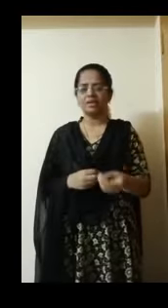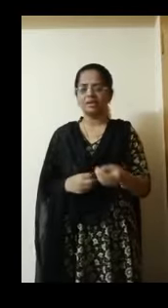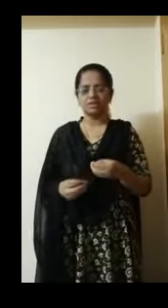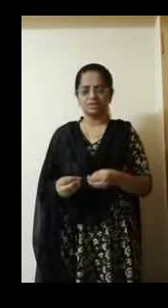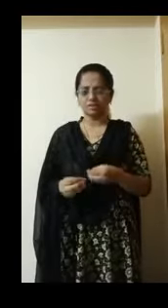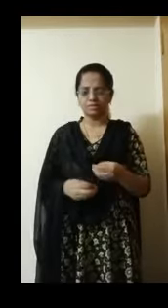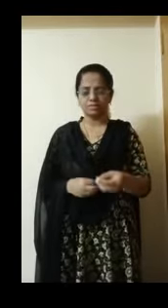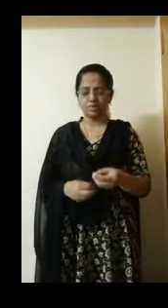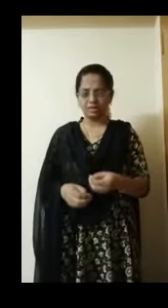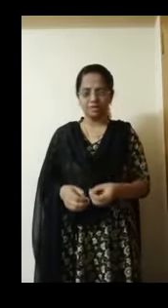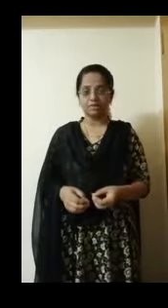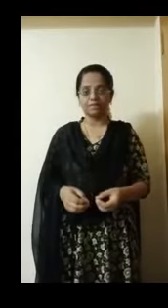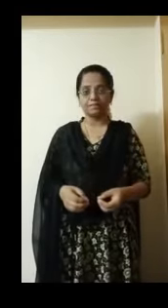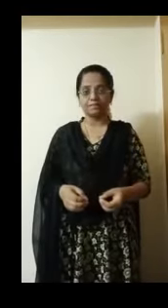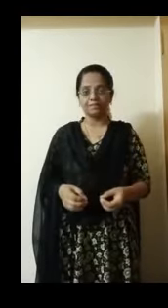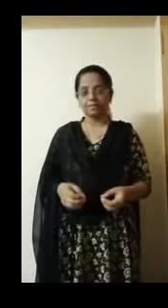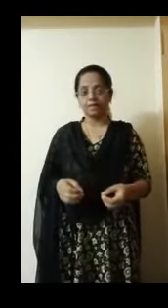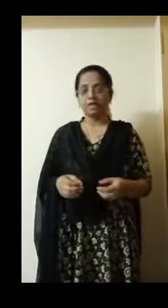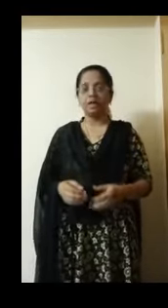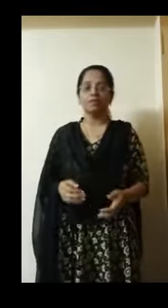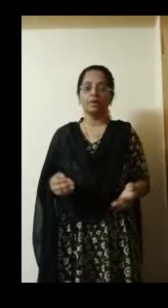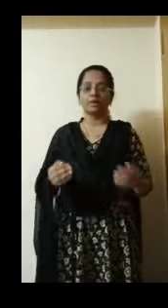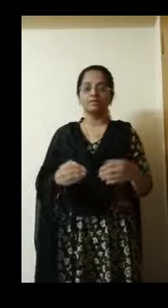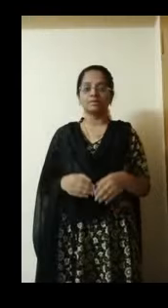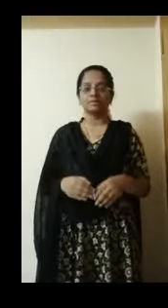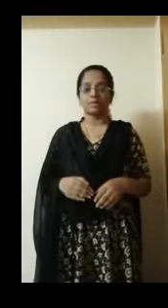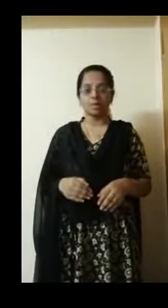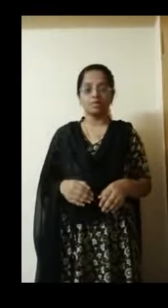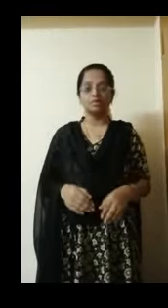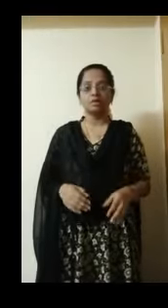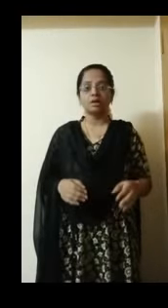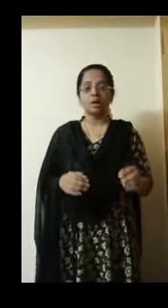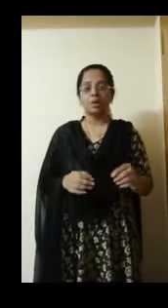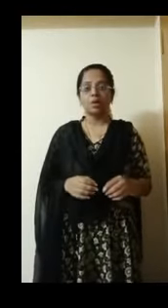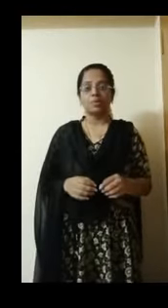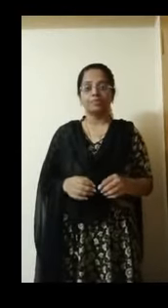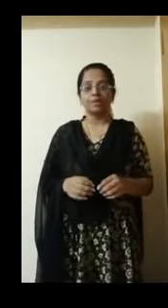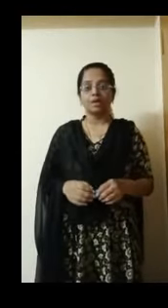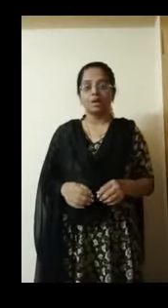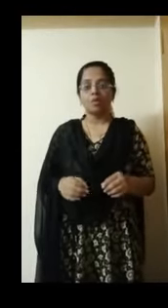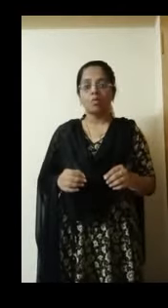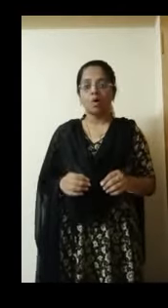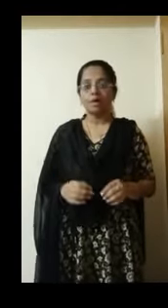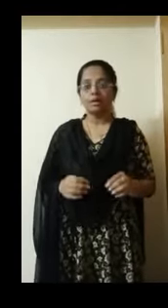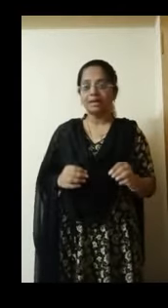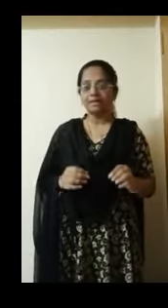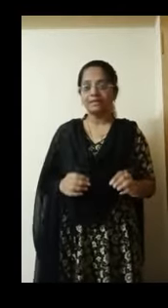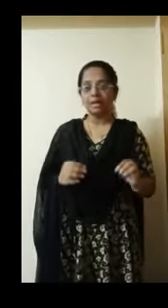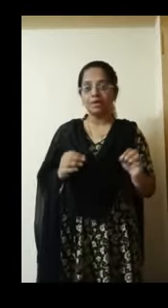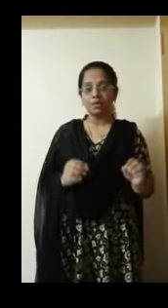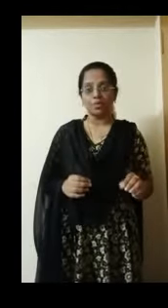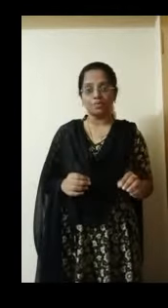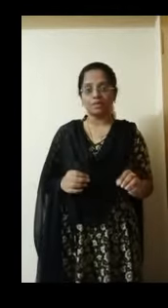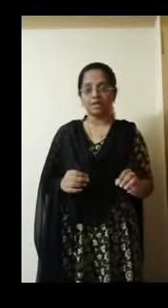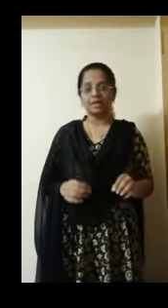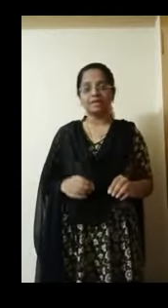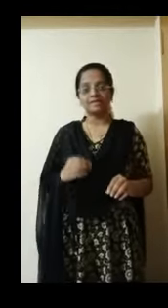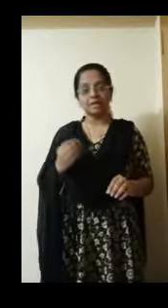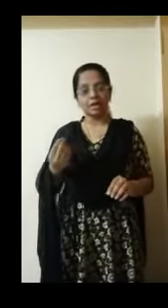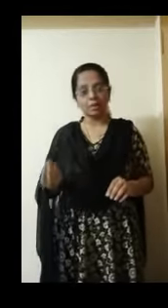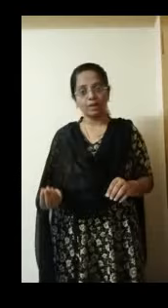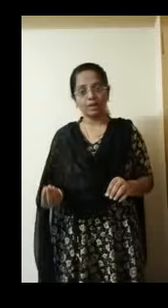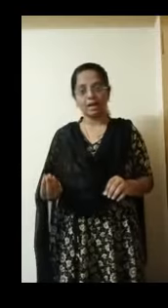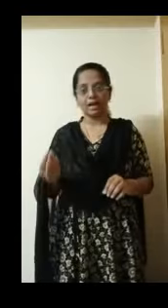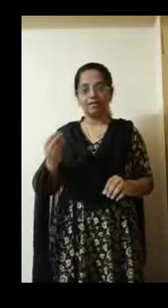have any relationship between each other. Now we can discuss about home. What is a home?